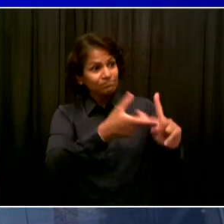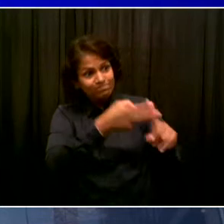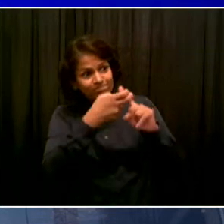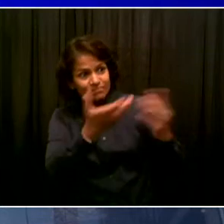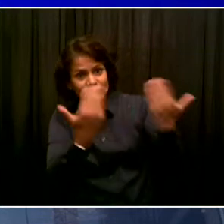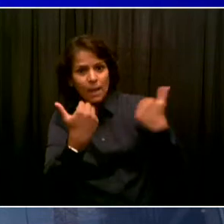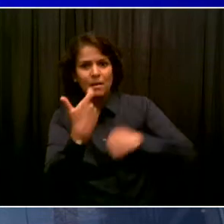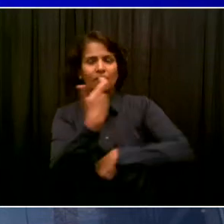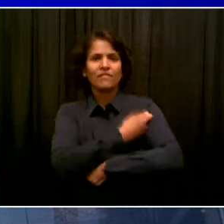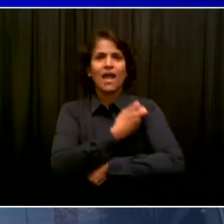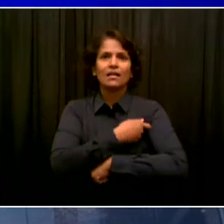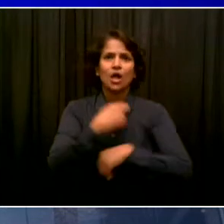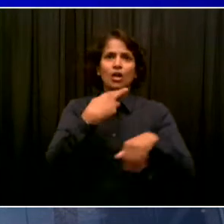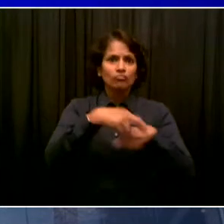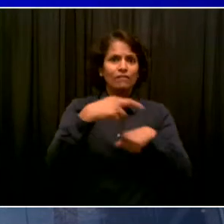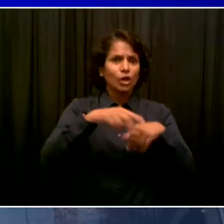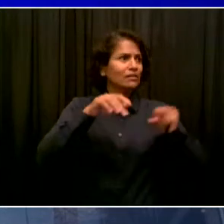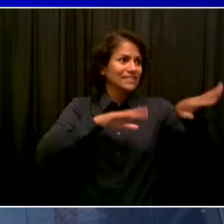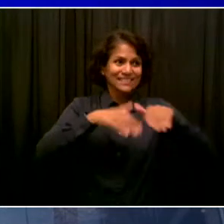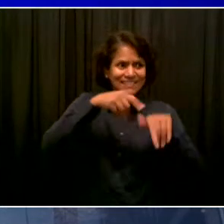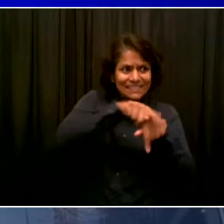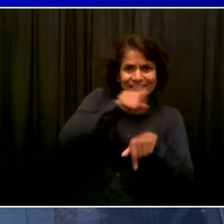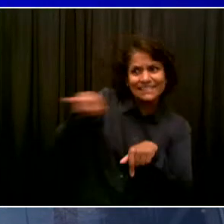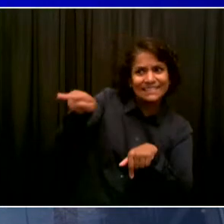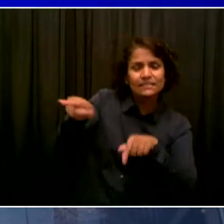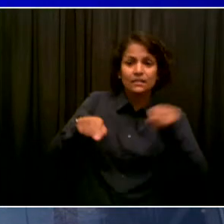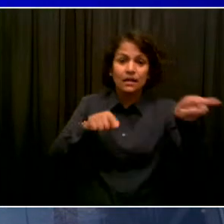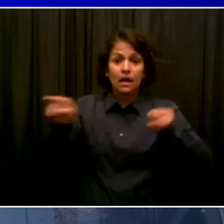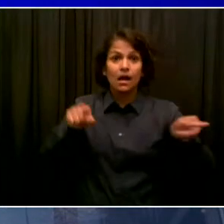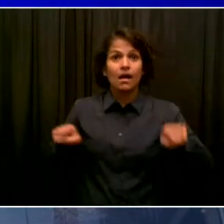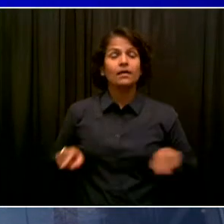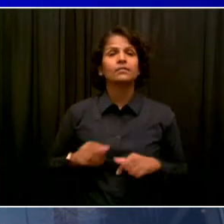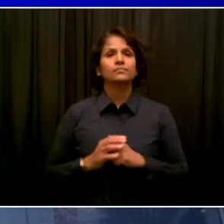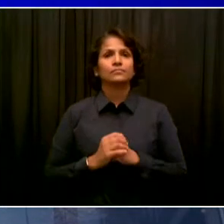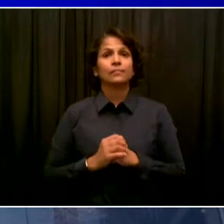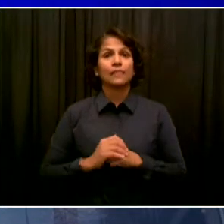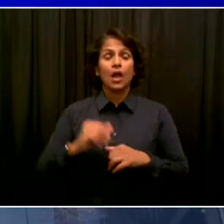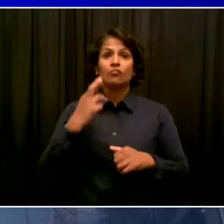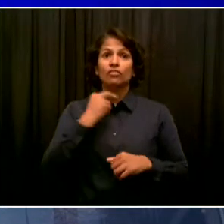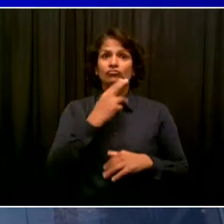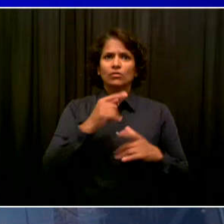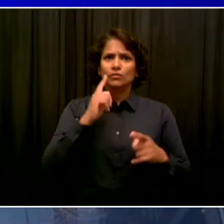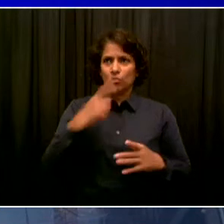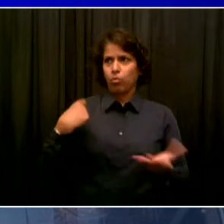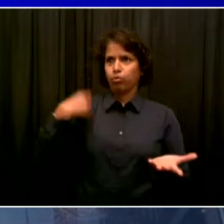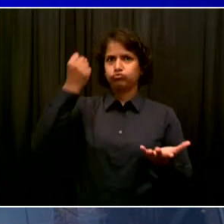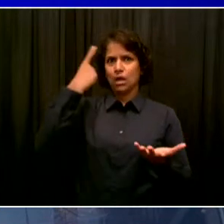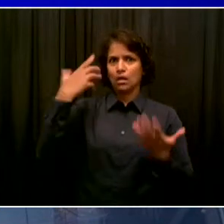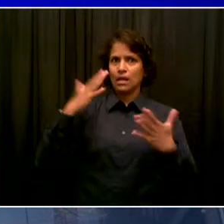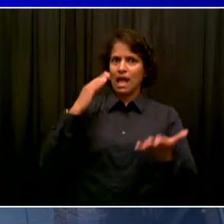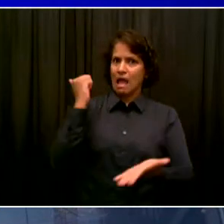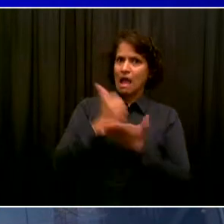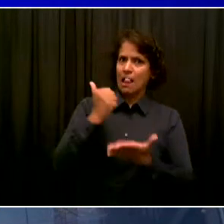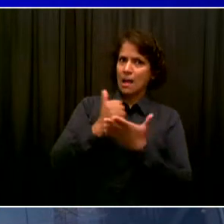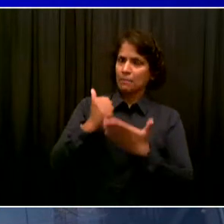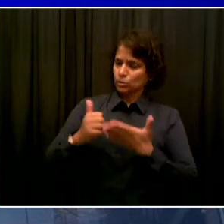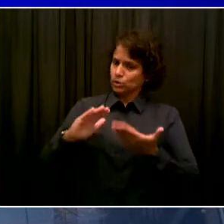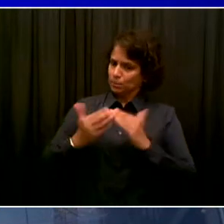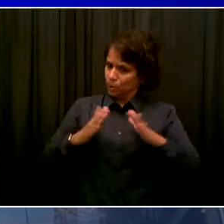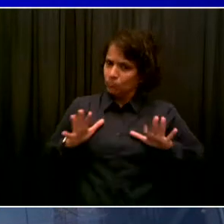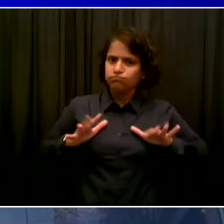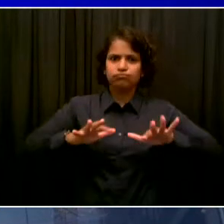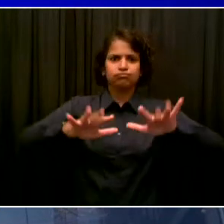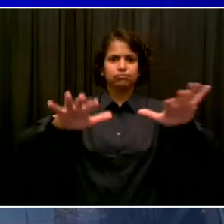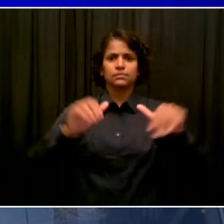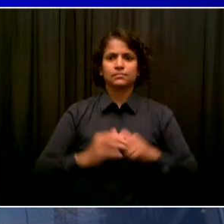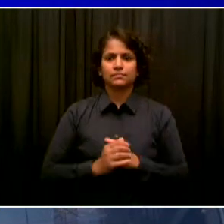Restaurateurs understand that they can help everyone to move forward together. Today is an important day. It's Restaurant Vaccination